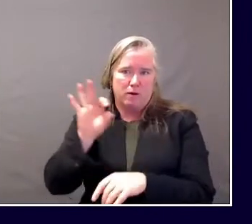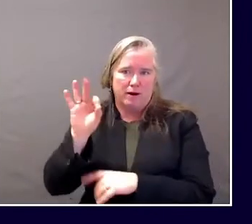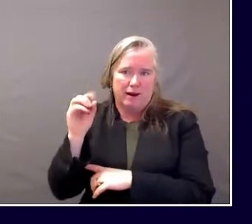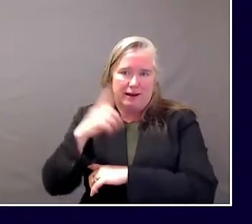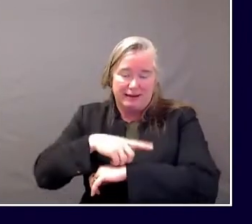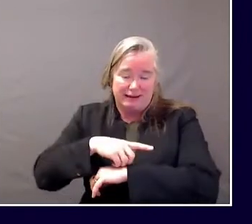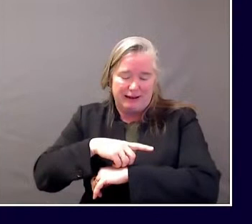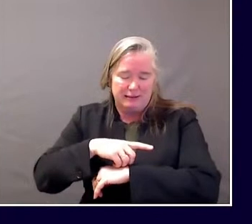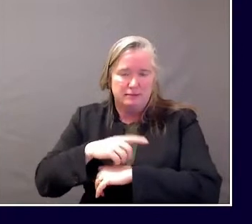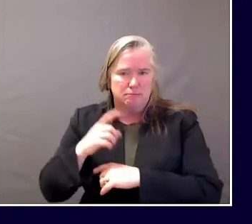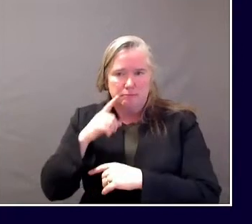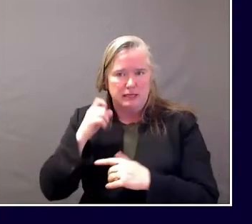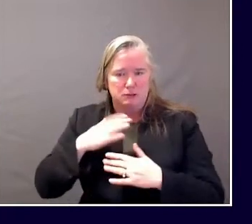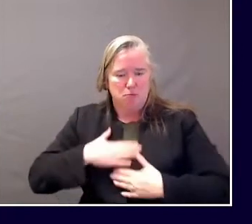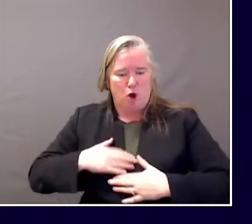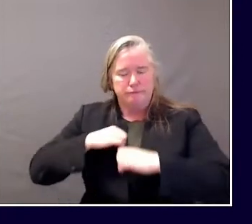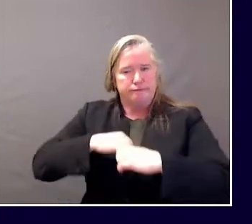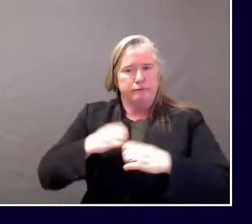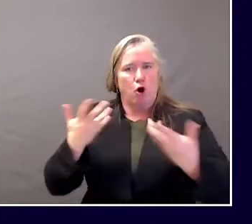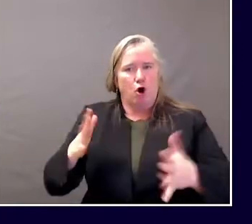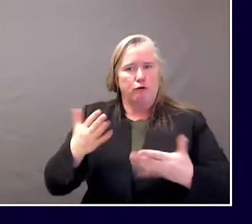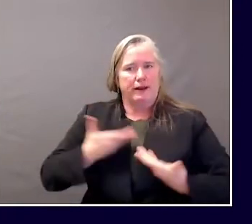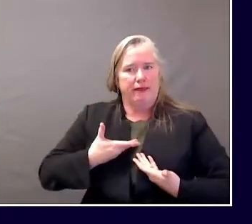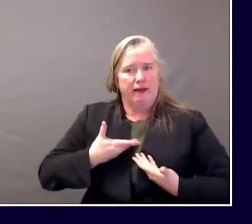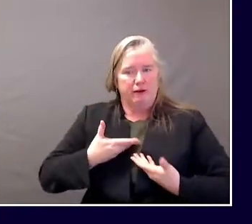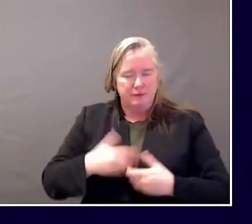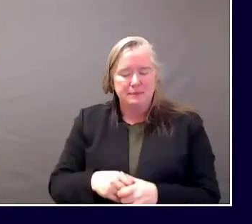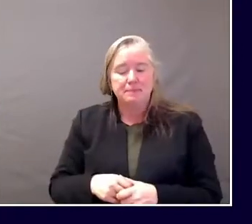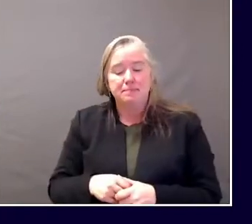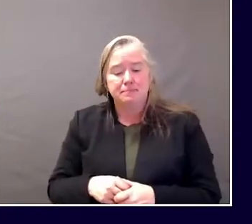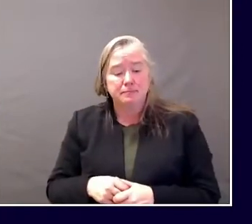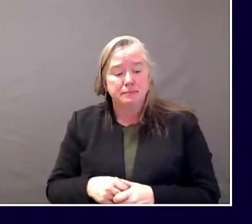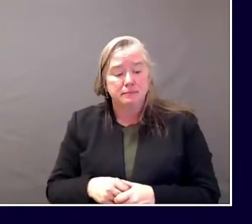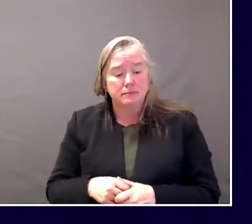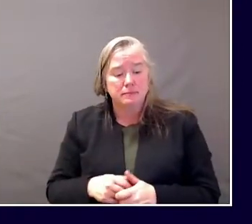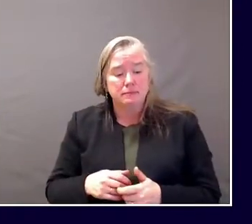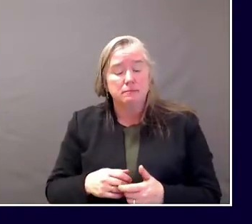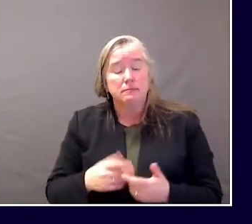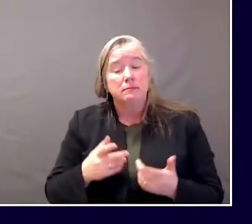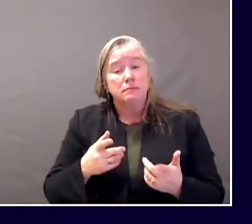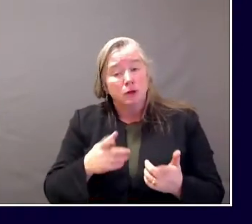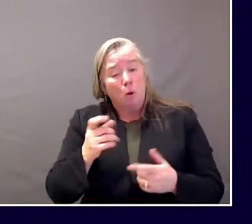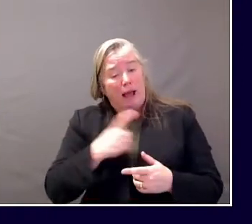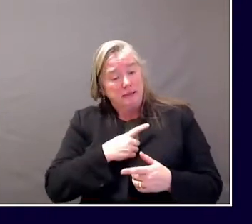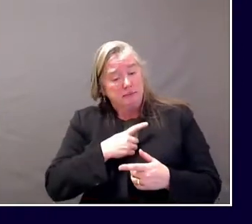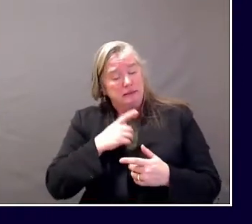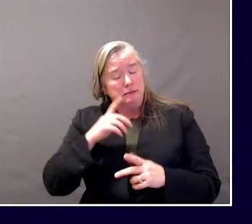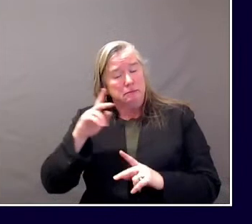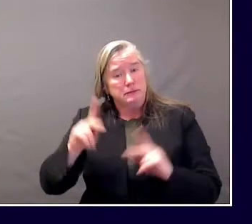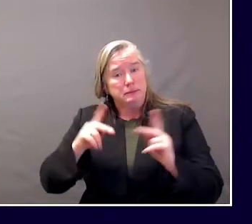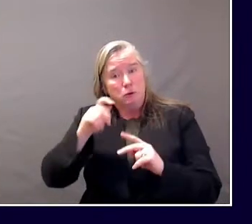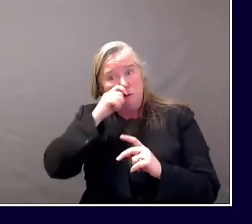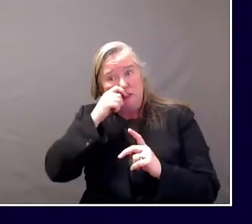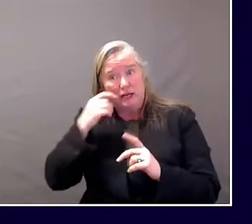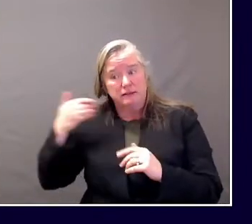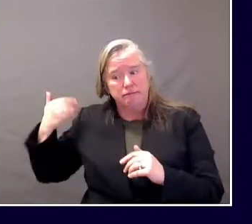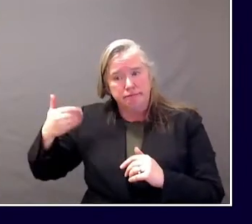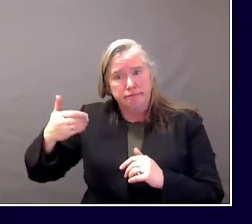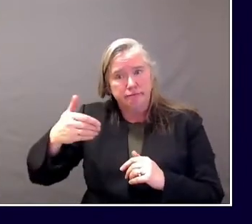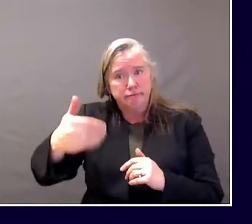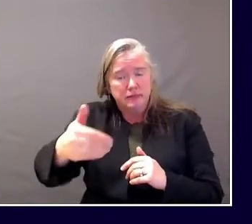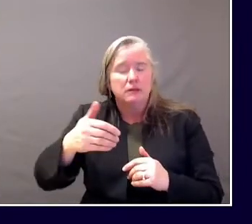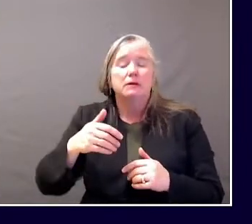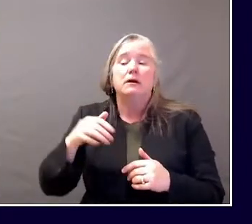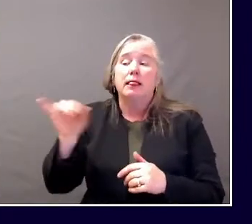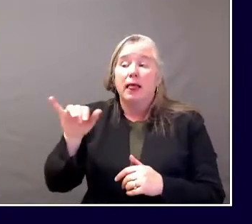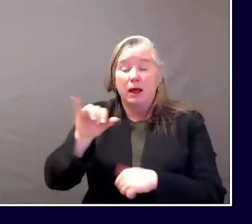tested multiple times? Absolutely. If you are, as Commissioner Lambrou said, someone who works in a long-term care facility, you're probably